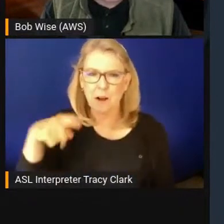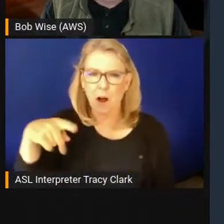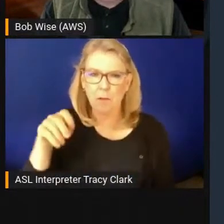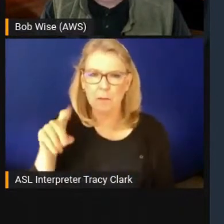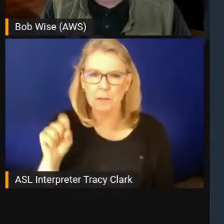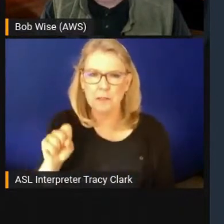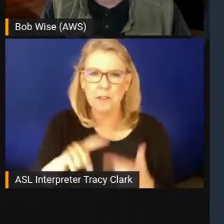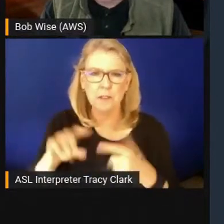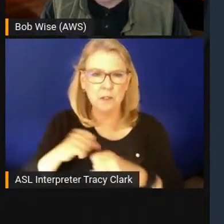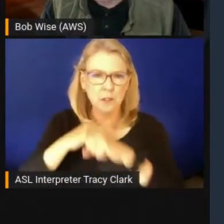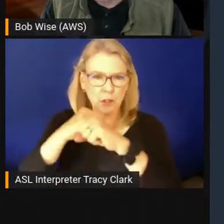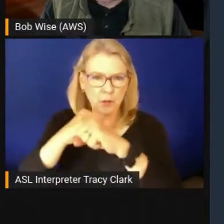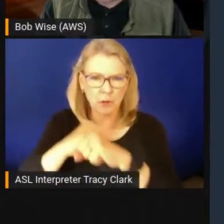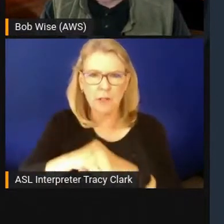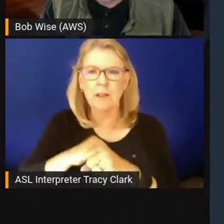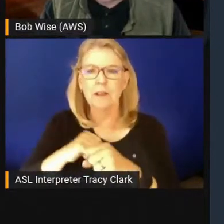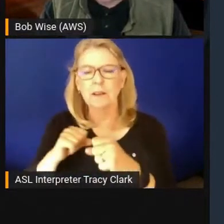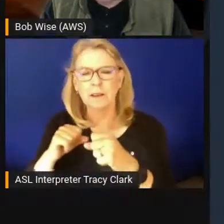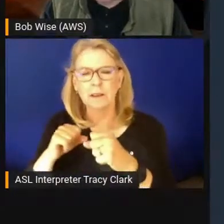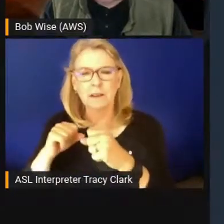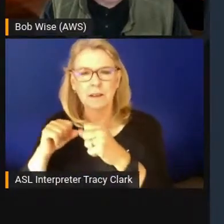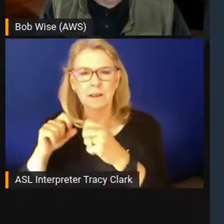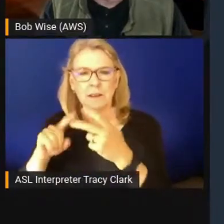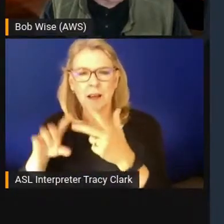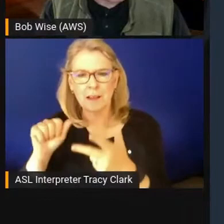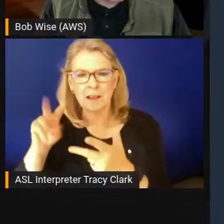all topics that we love.